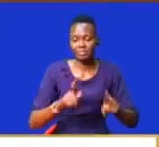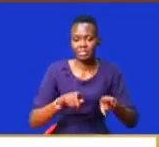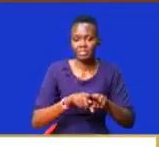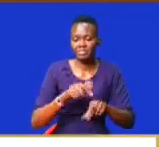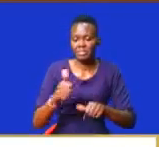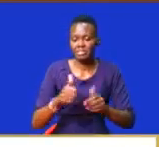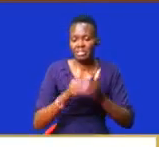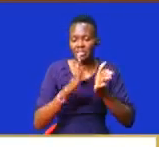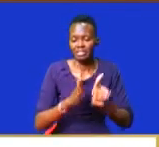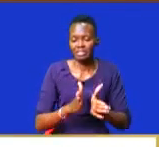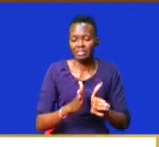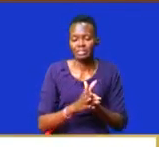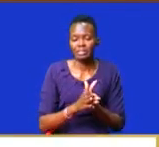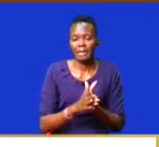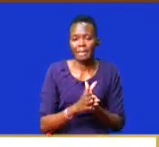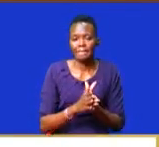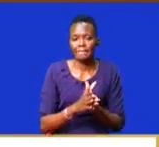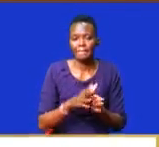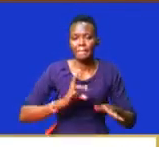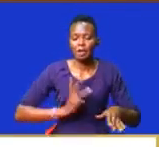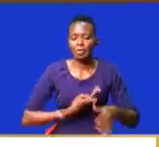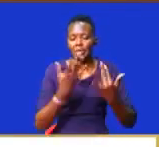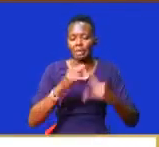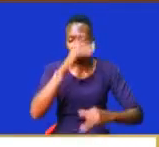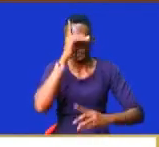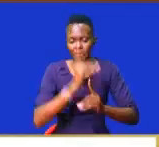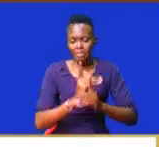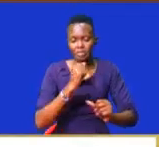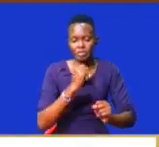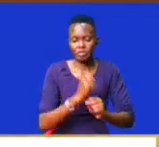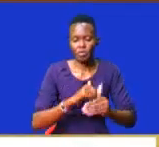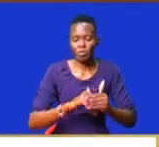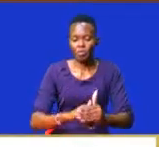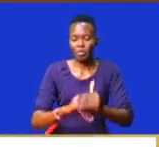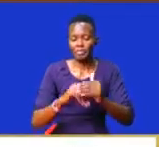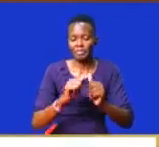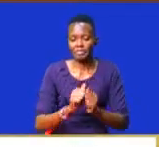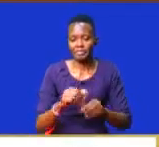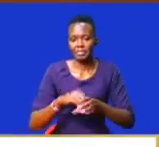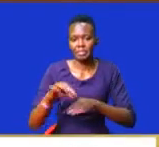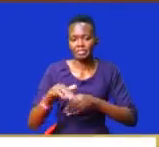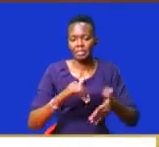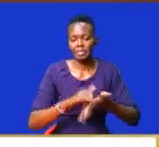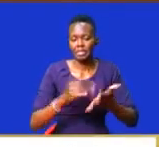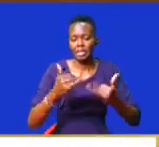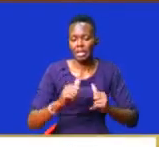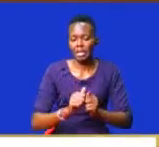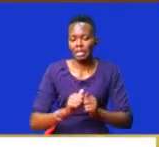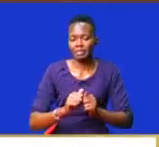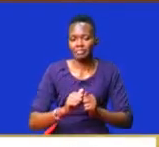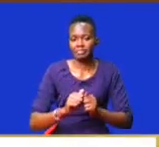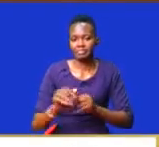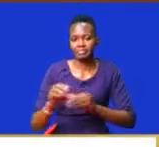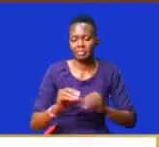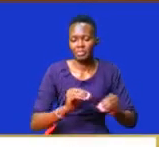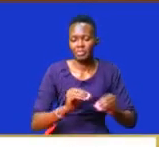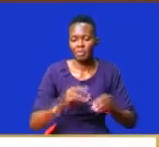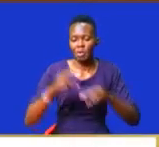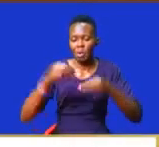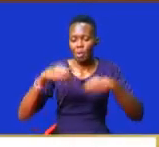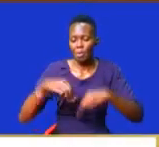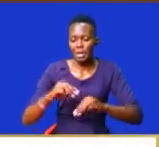session we have decided to follow the way market We have dissolved, disbanded the current existing head management